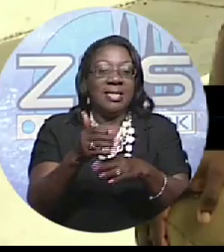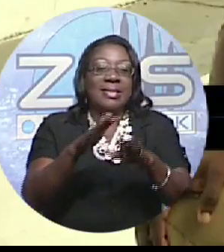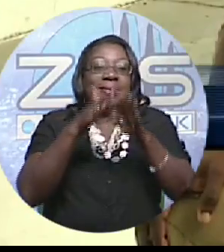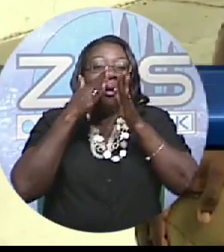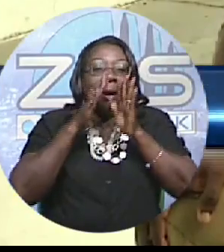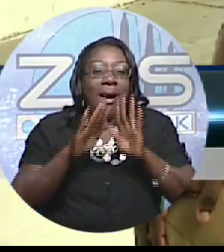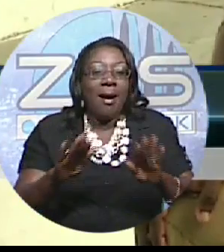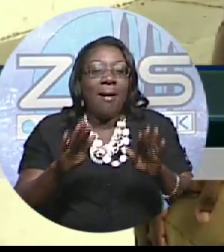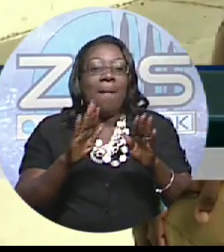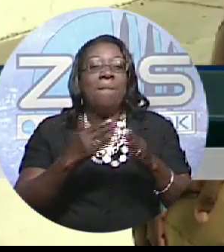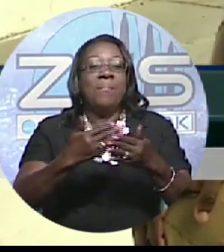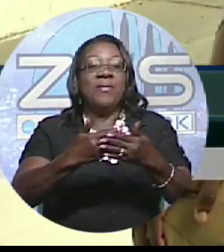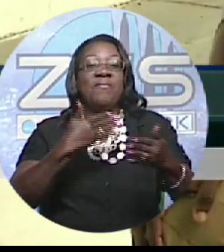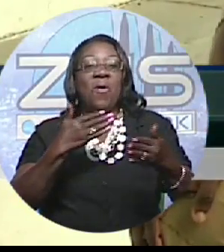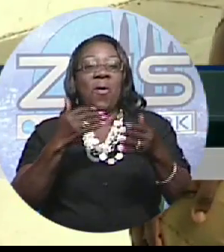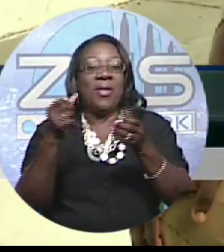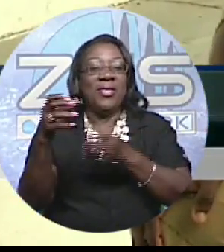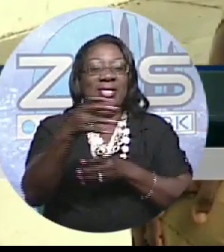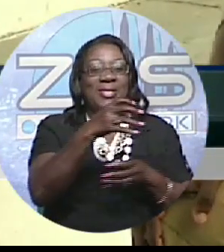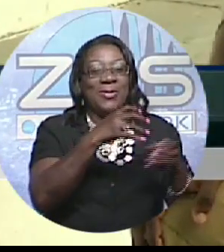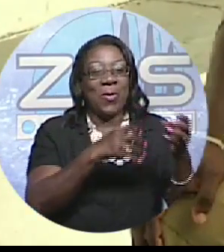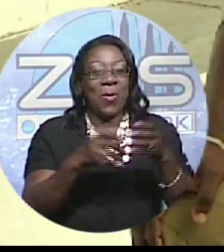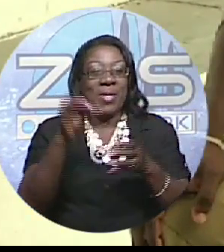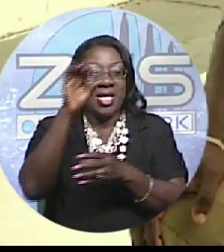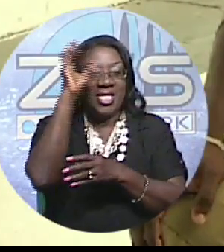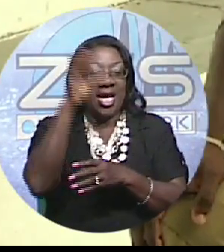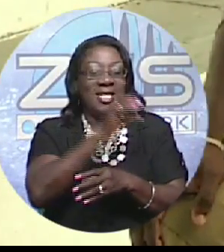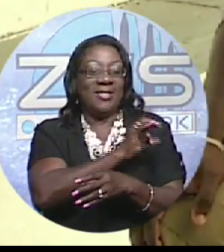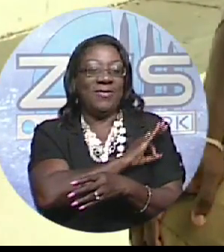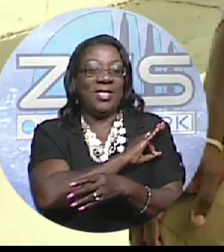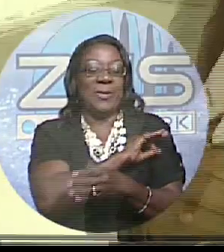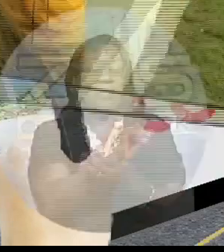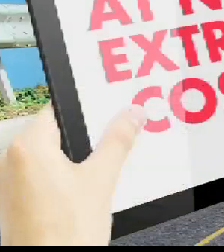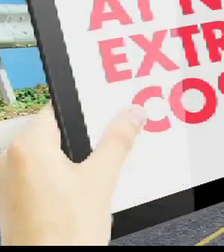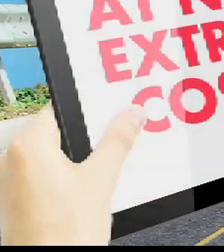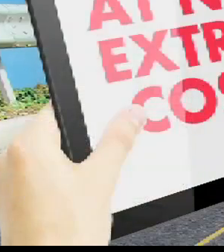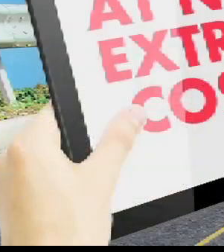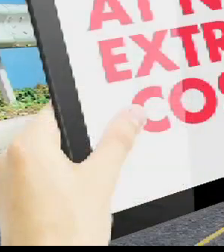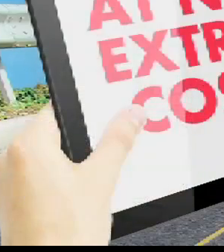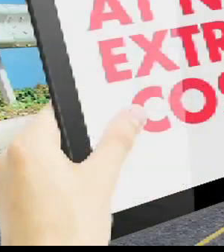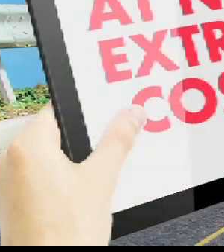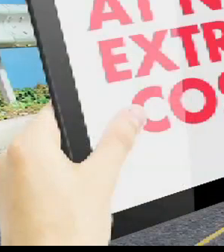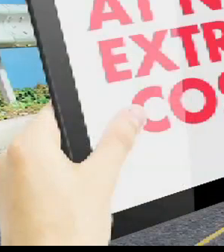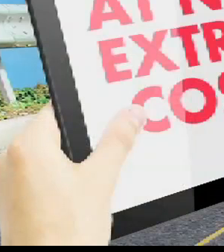the storm. For ZNS News Network, I'm Charles Fisher. This portion of the